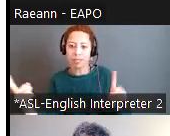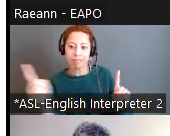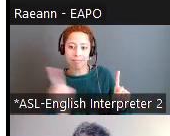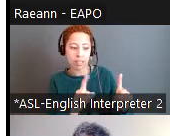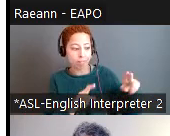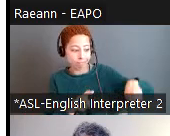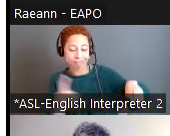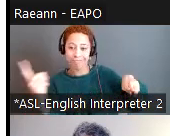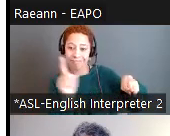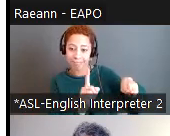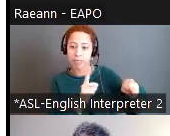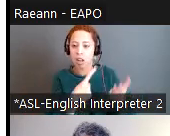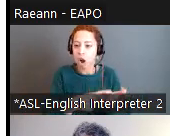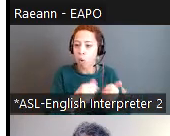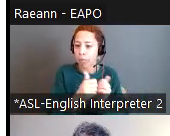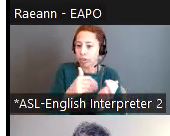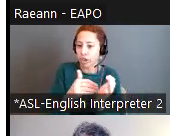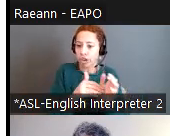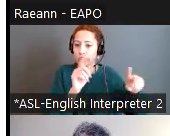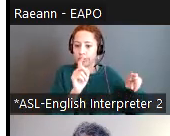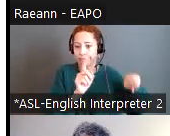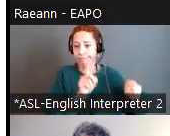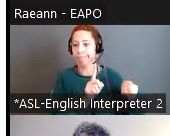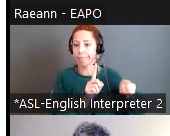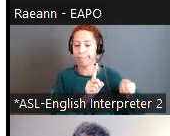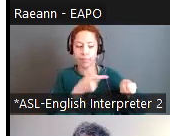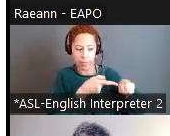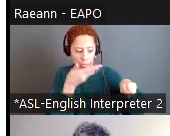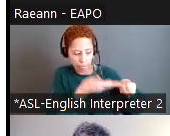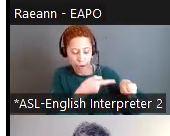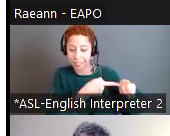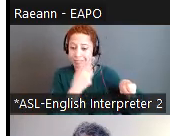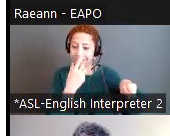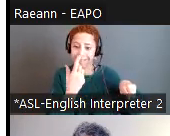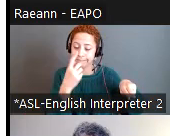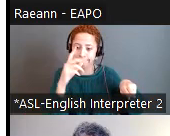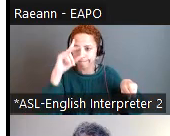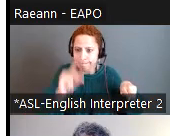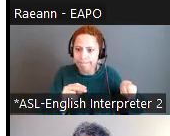forefront and should be included in all the decisions, even though you might not actually be there.